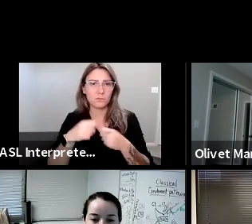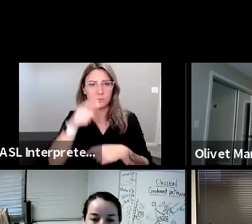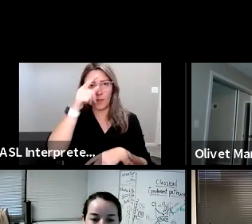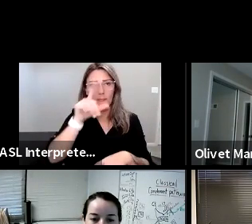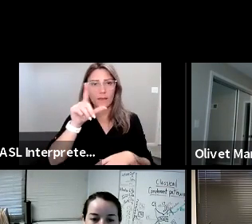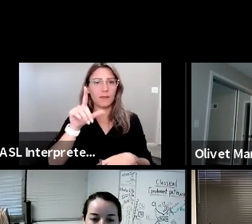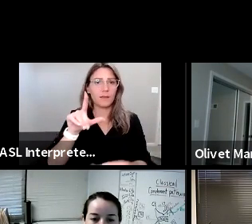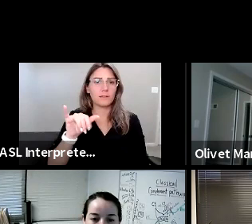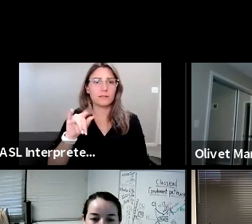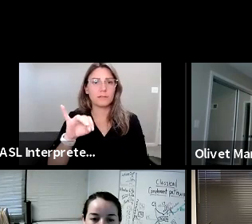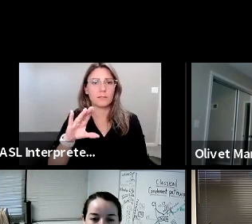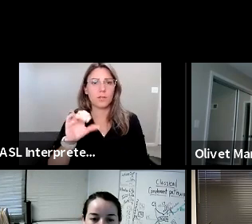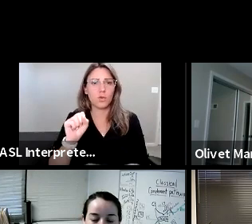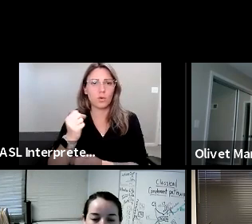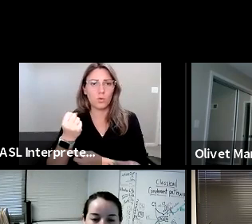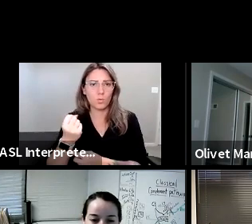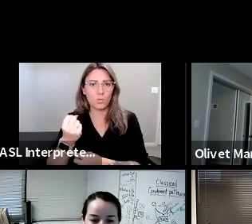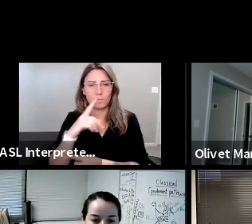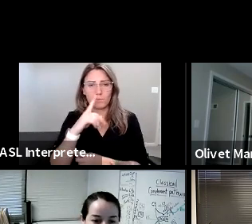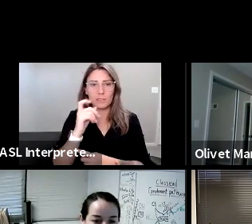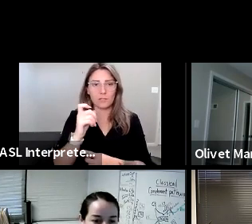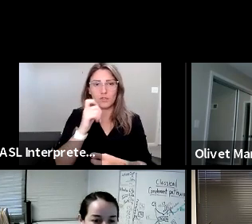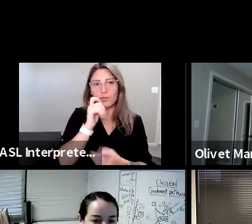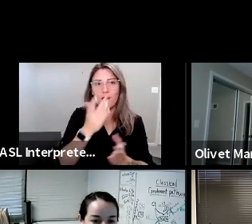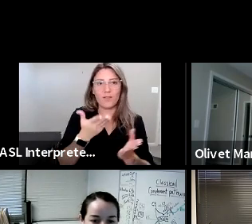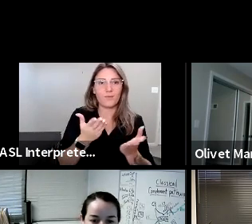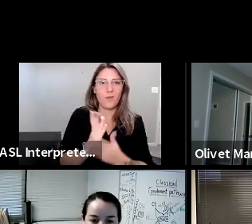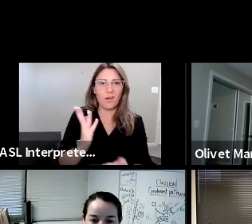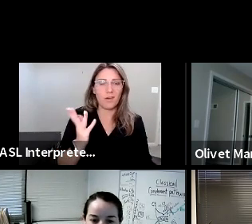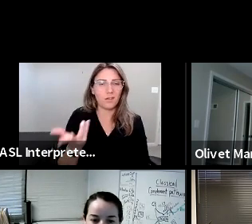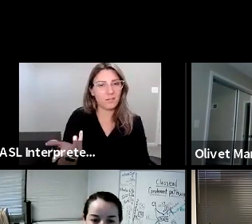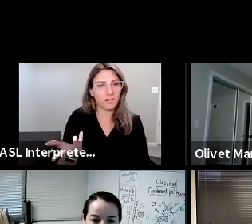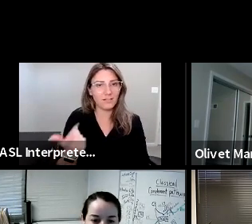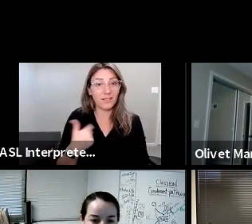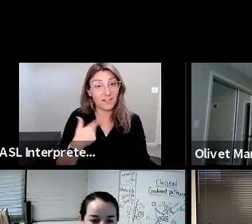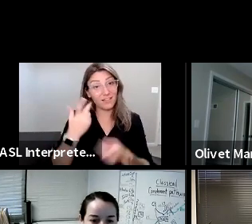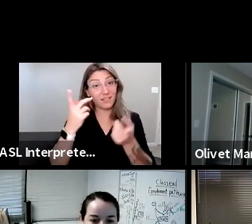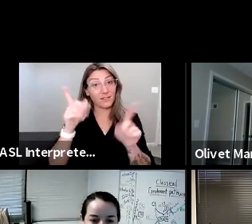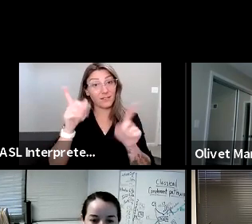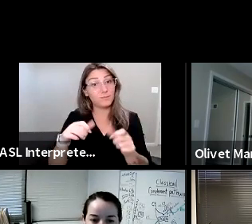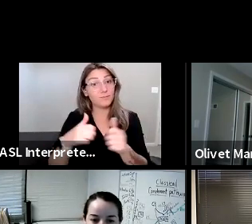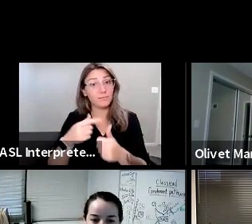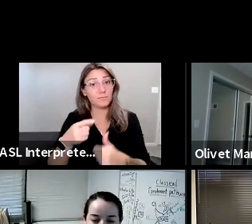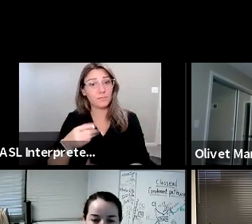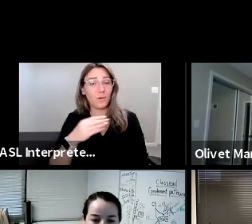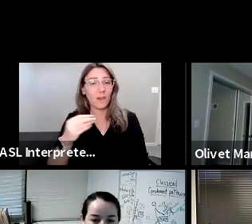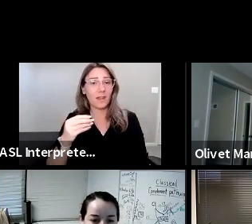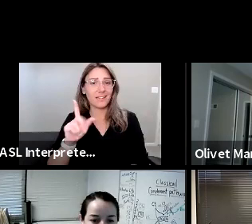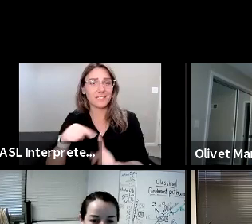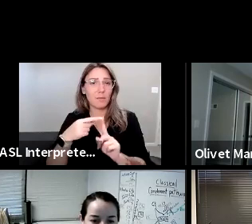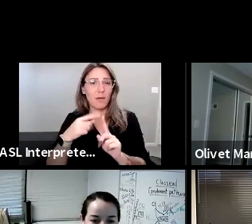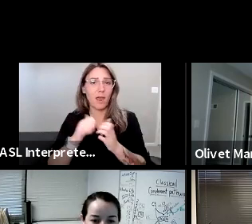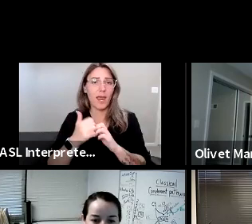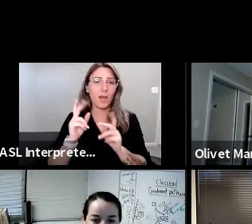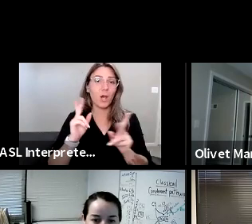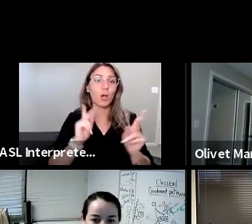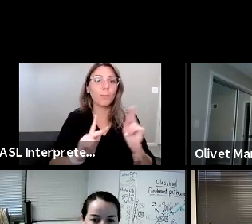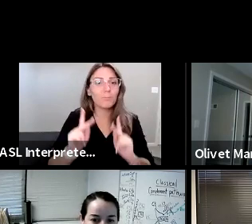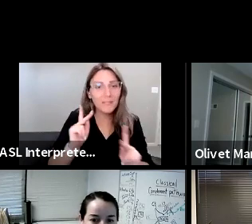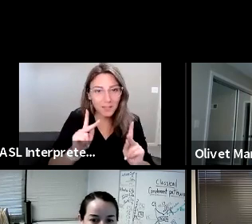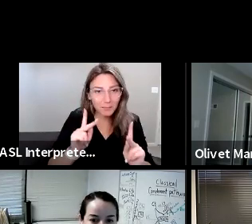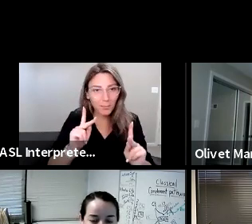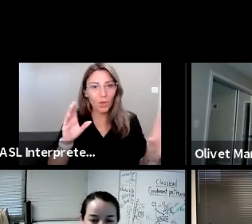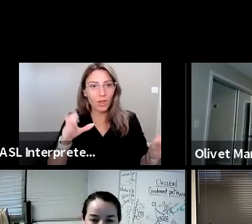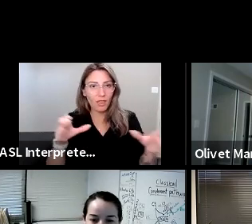we are not categorizing right. So yeah, I agree with you. And it's a lot about how people